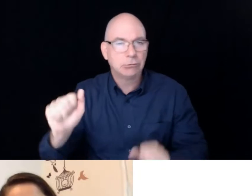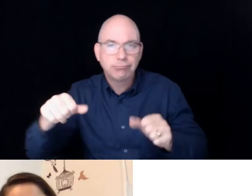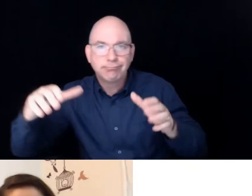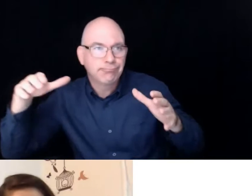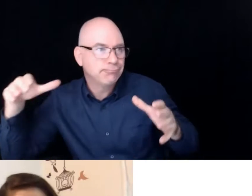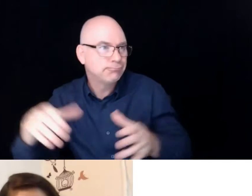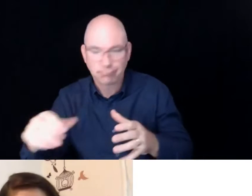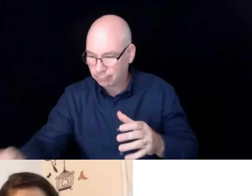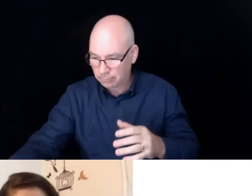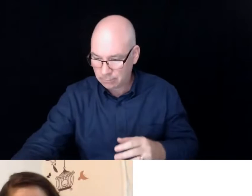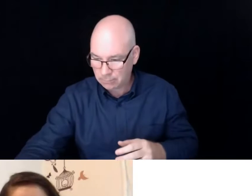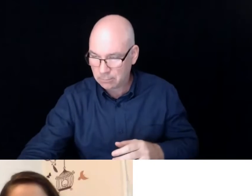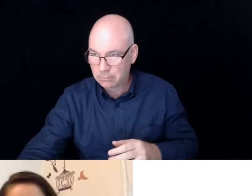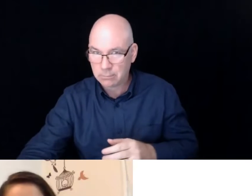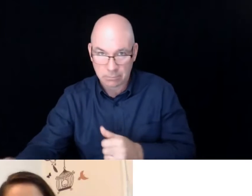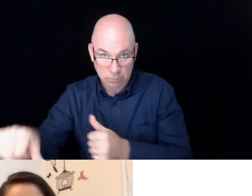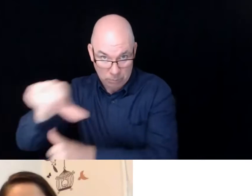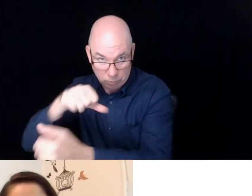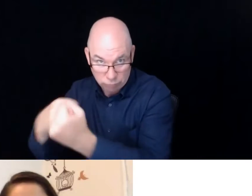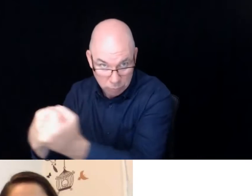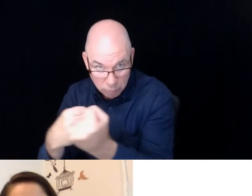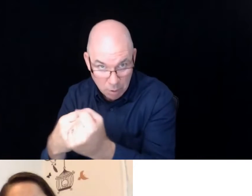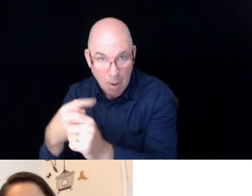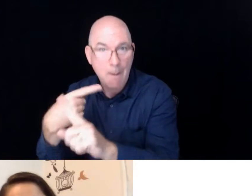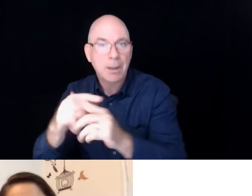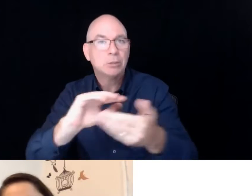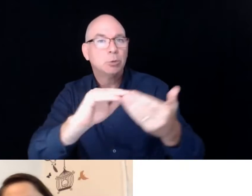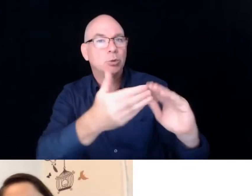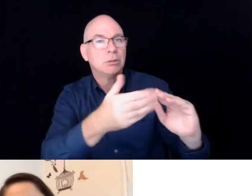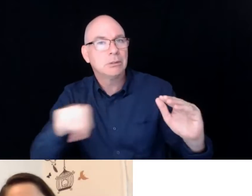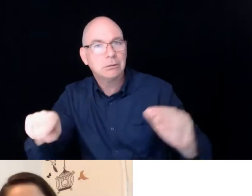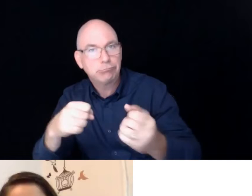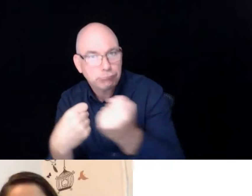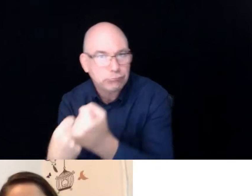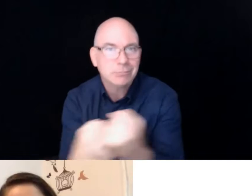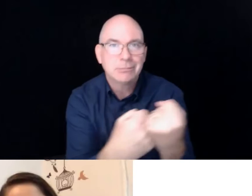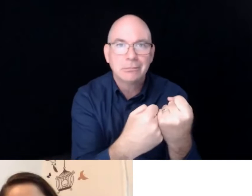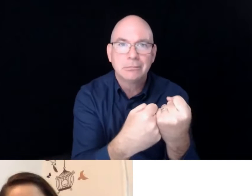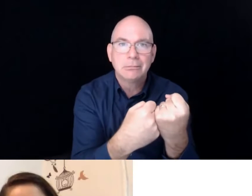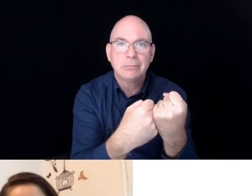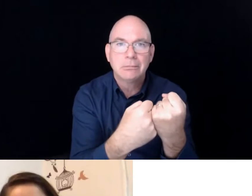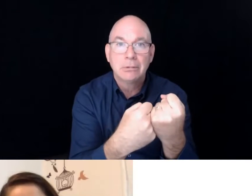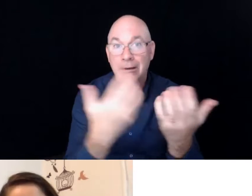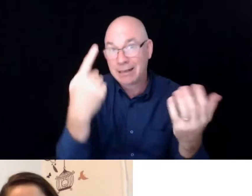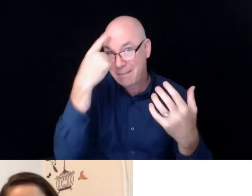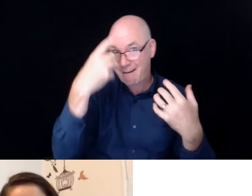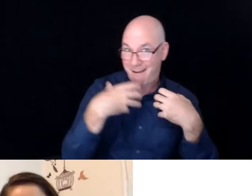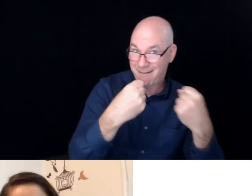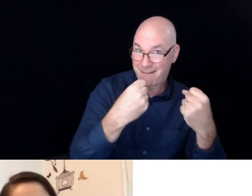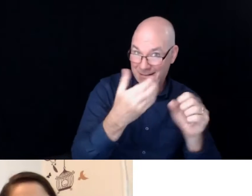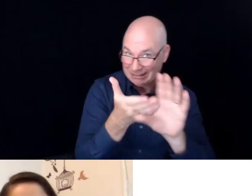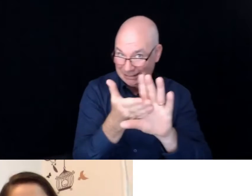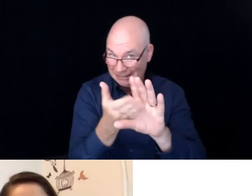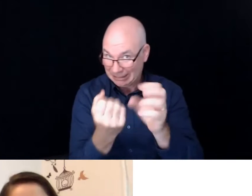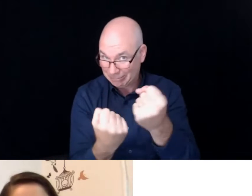and empower each other, but also contribute to the communities in need. And in that, I think mental health and psychological support